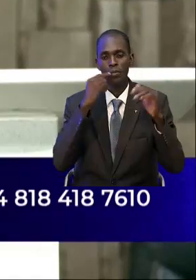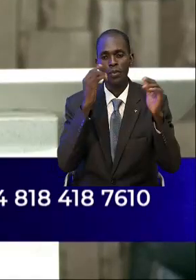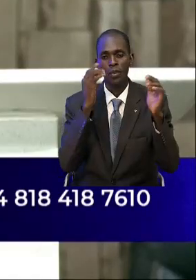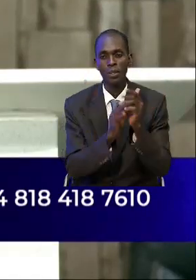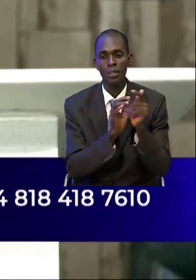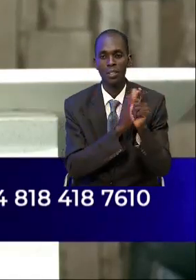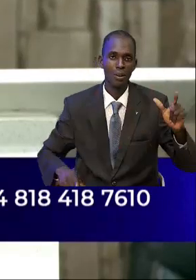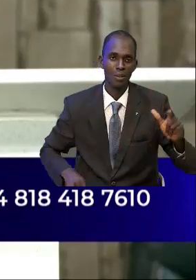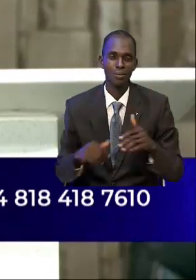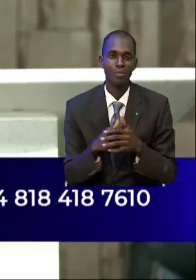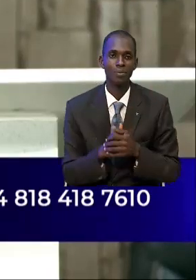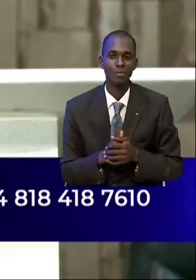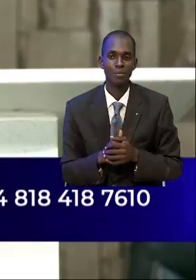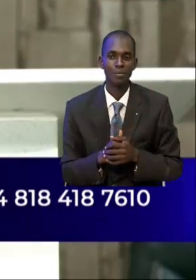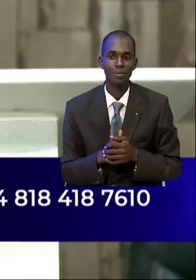media.